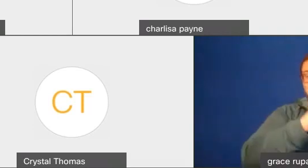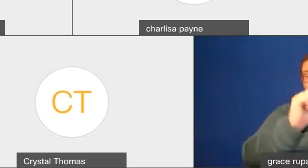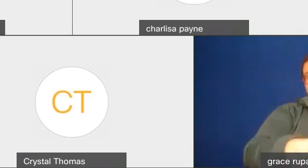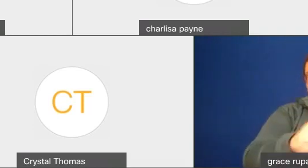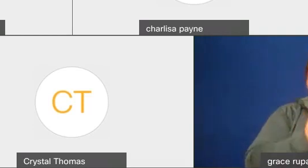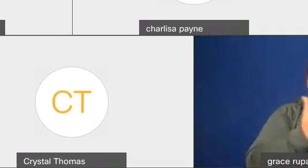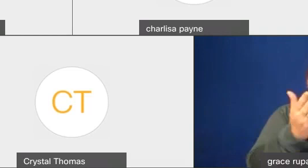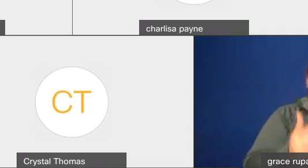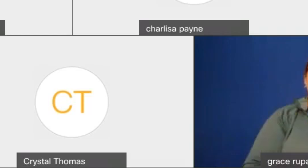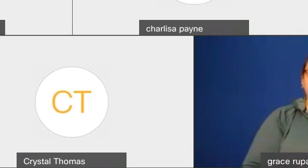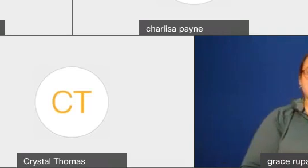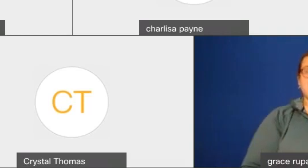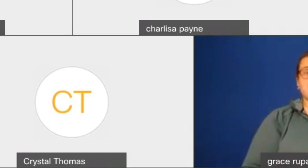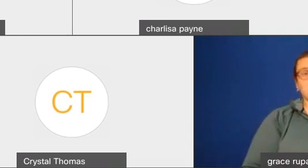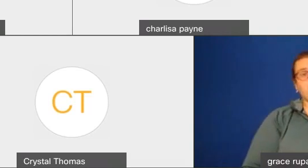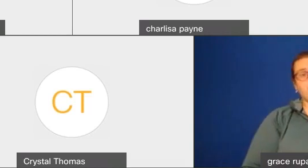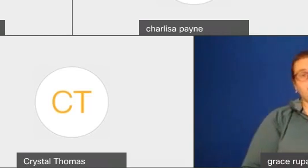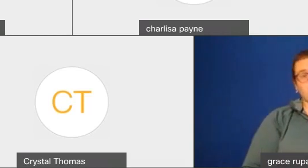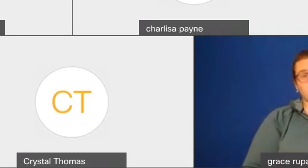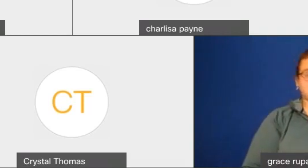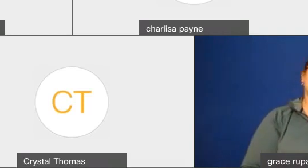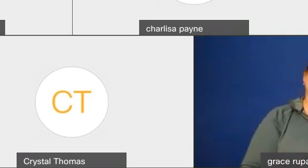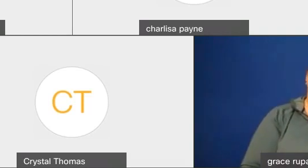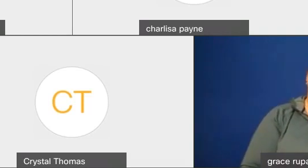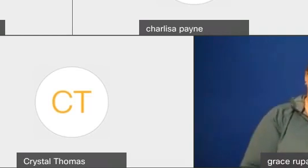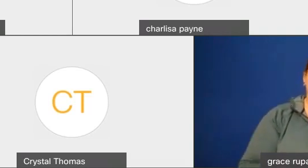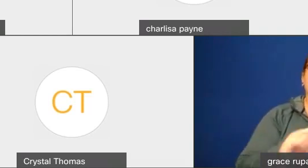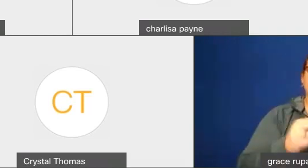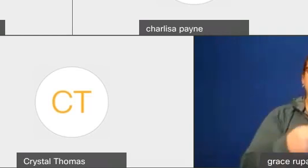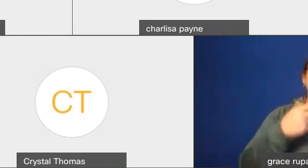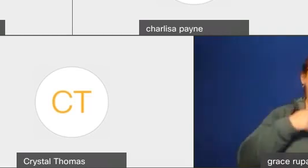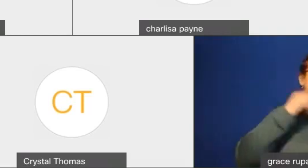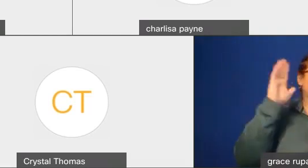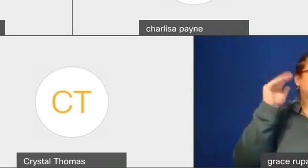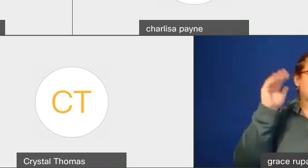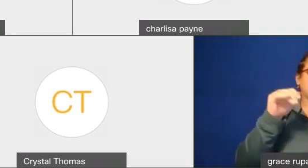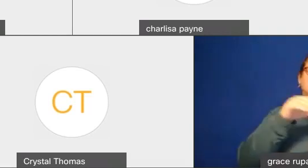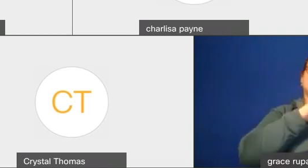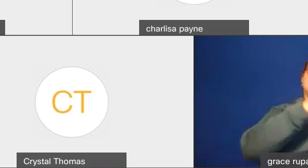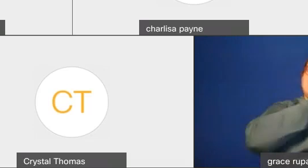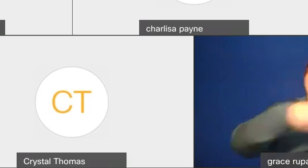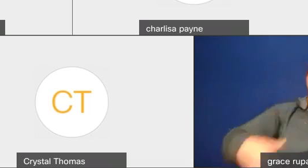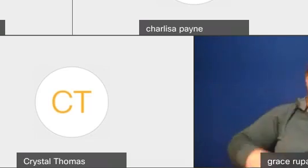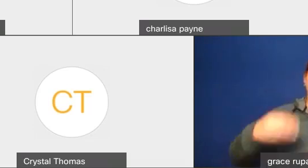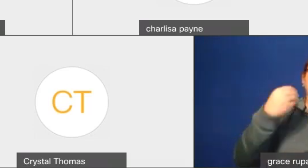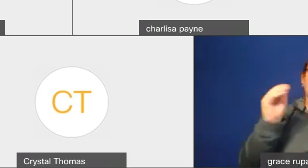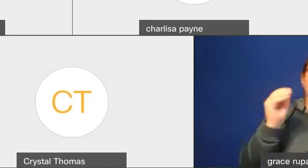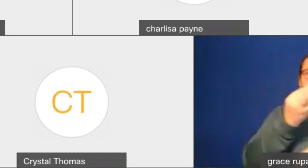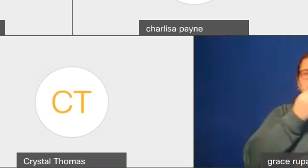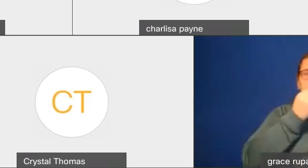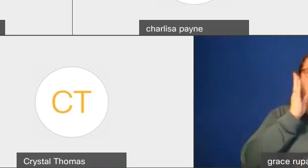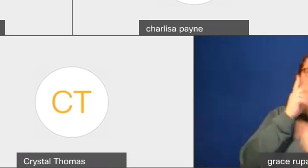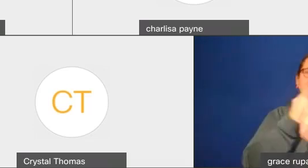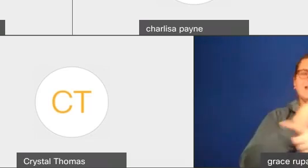year. And so we expect to hear from the mayor's office about, the date,